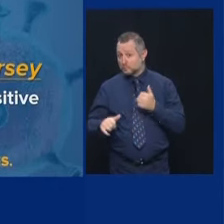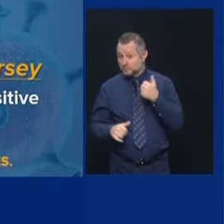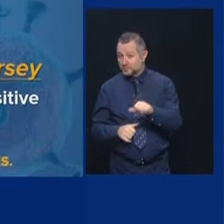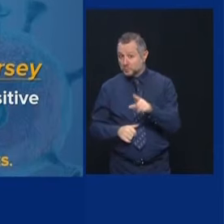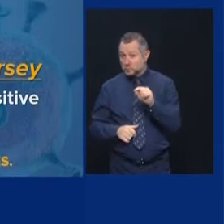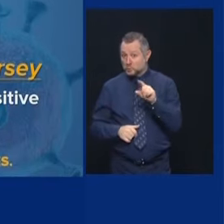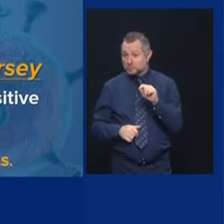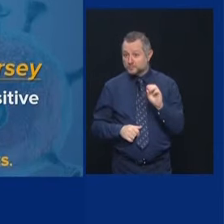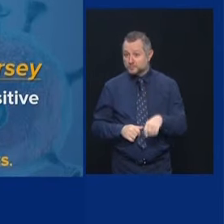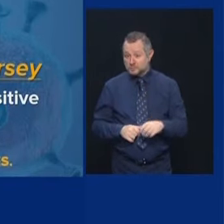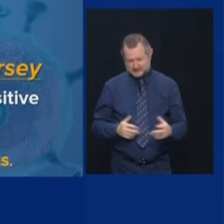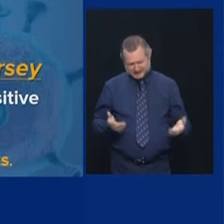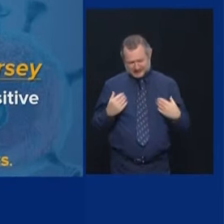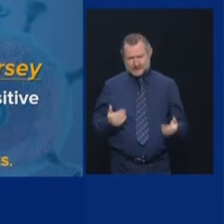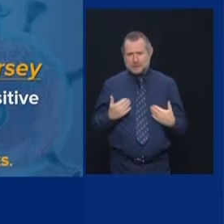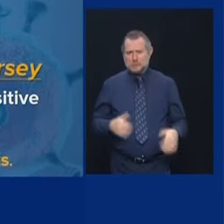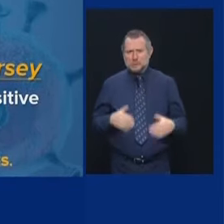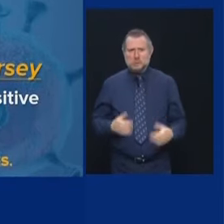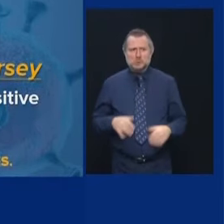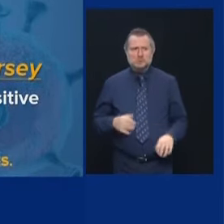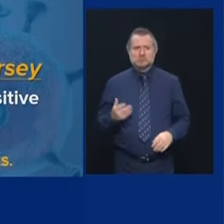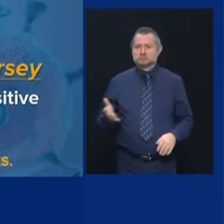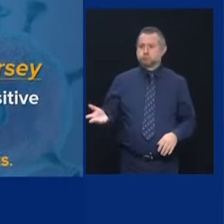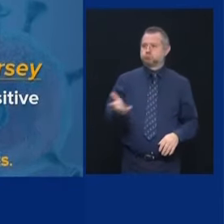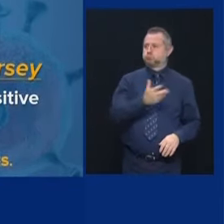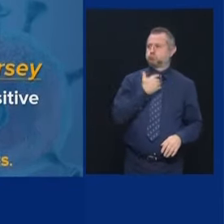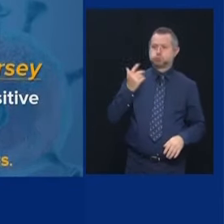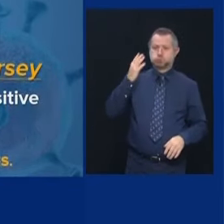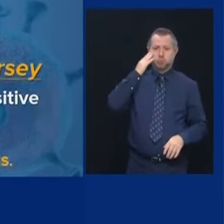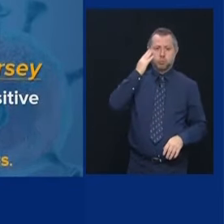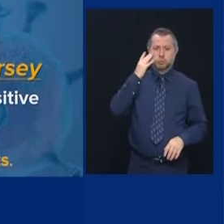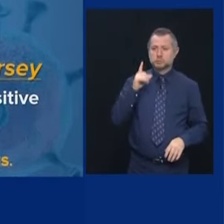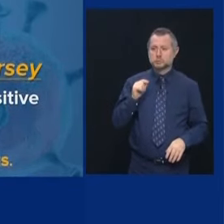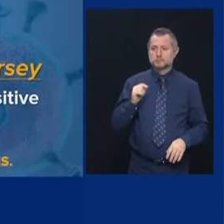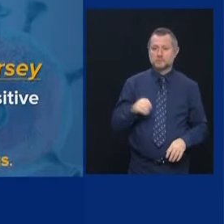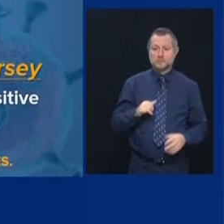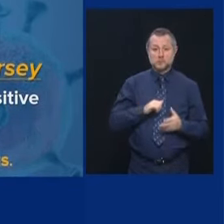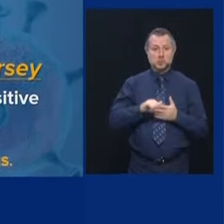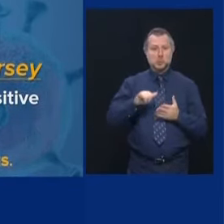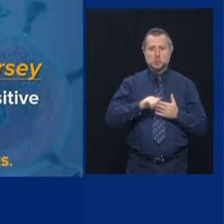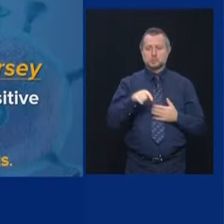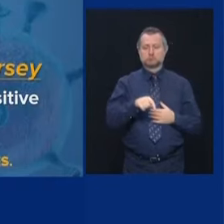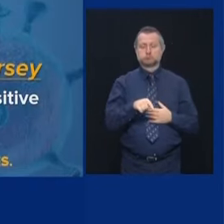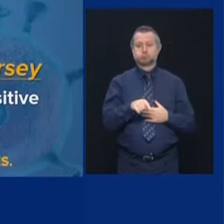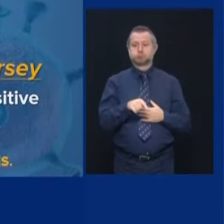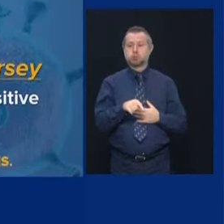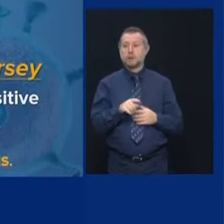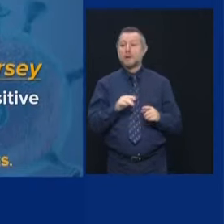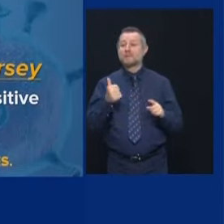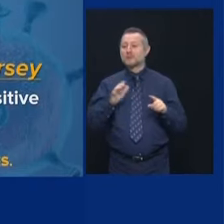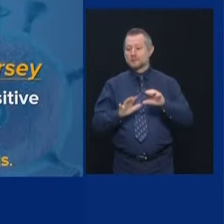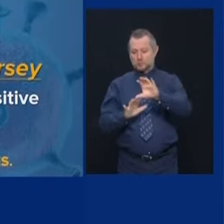And I understand that we are surrounded by higher infection rates.